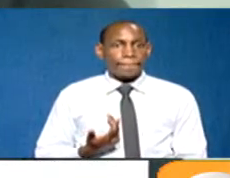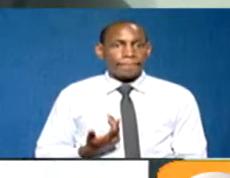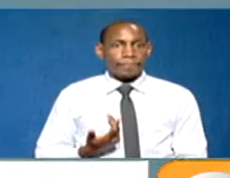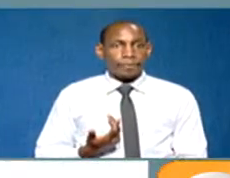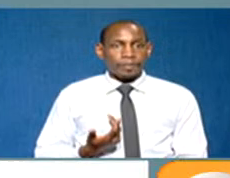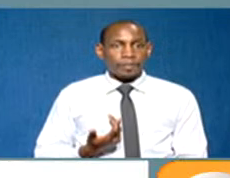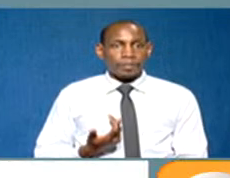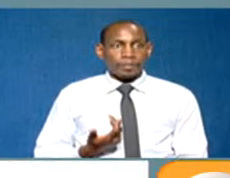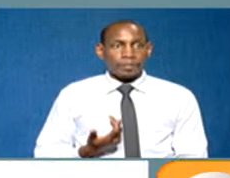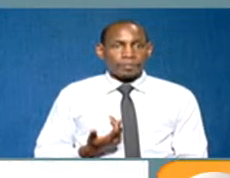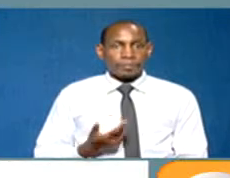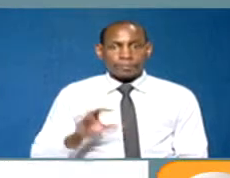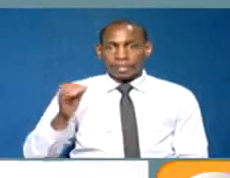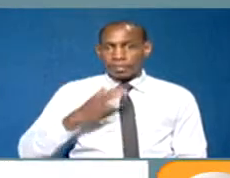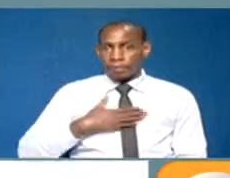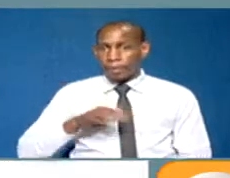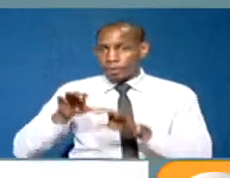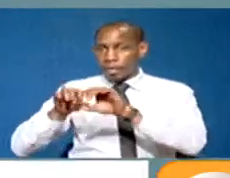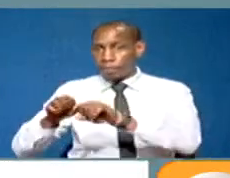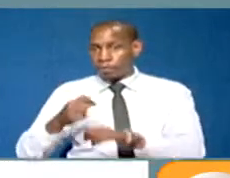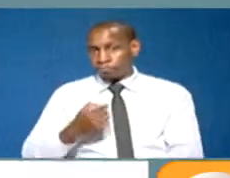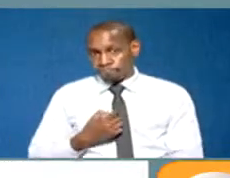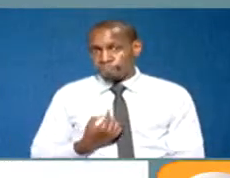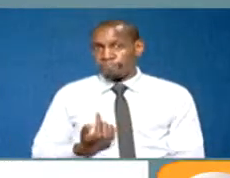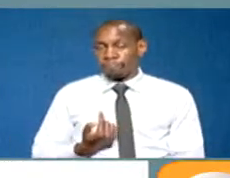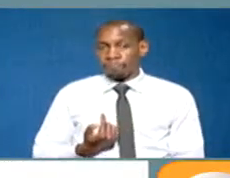find a way of having my clients book,